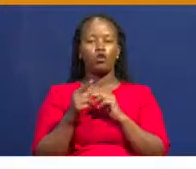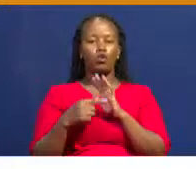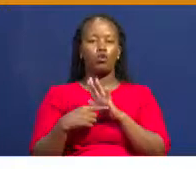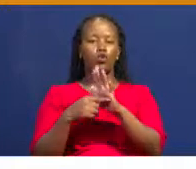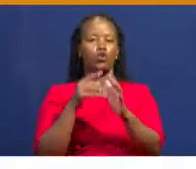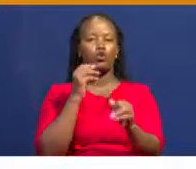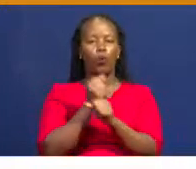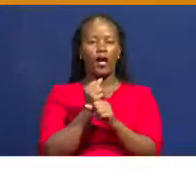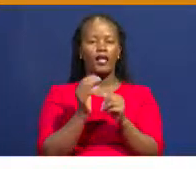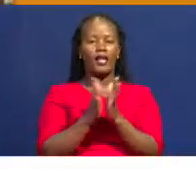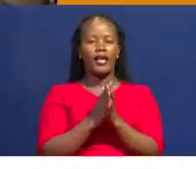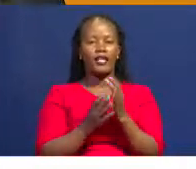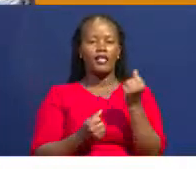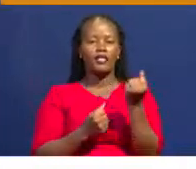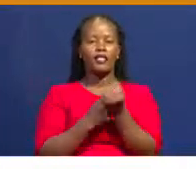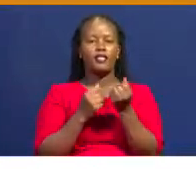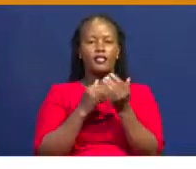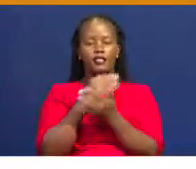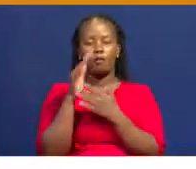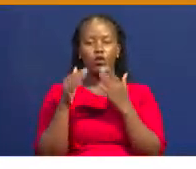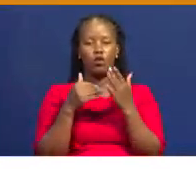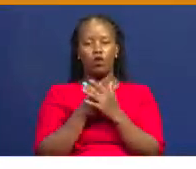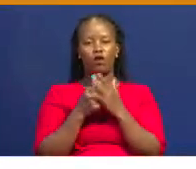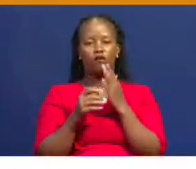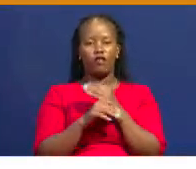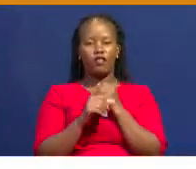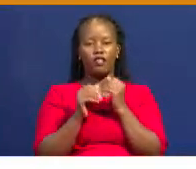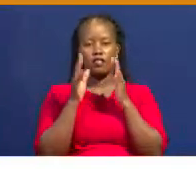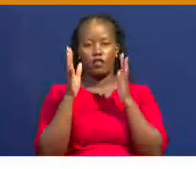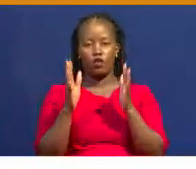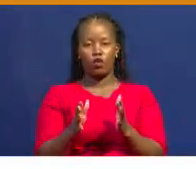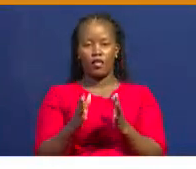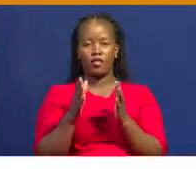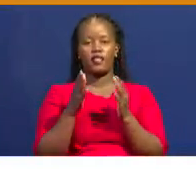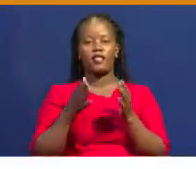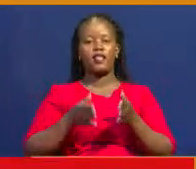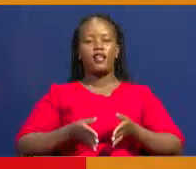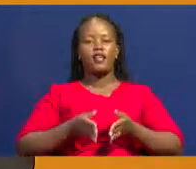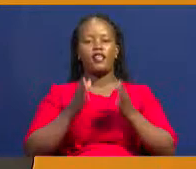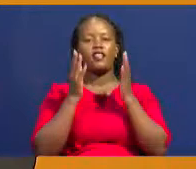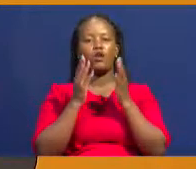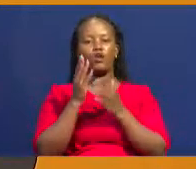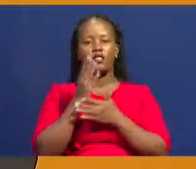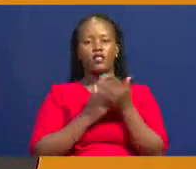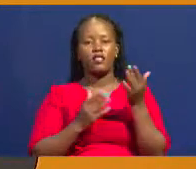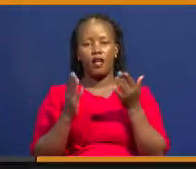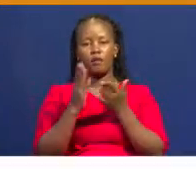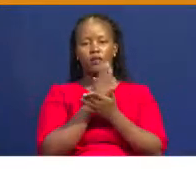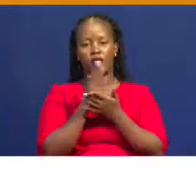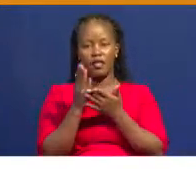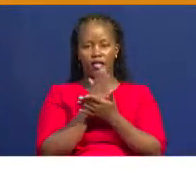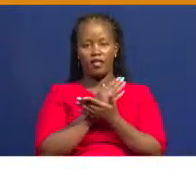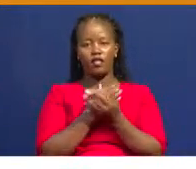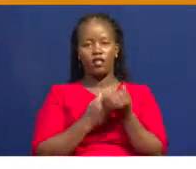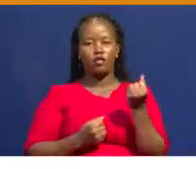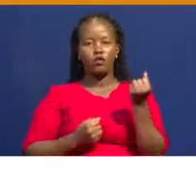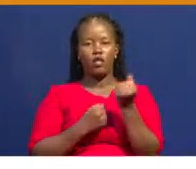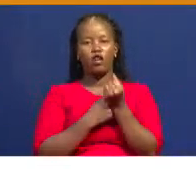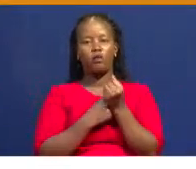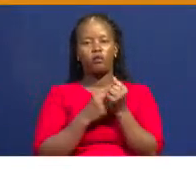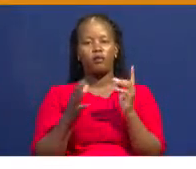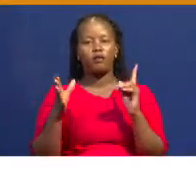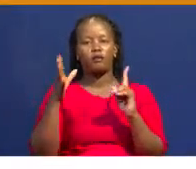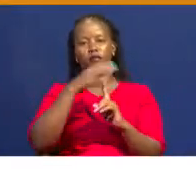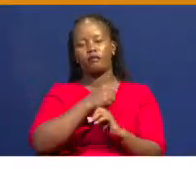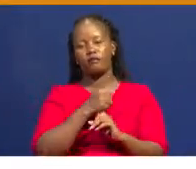of all the stakeholders in the road subsector to help achieve safety on our roads. All